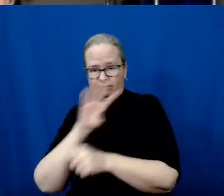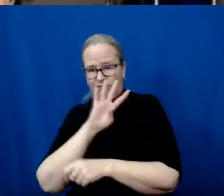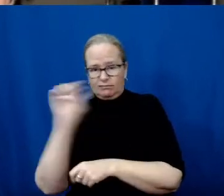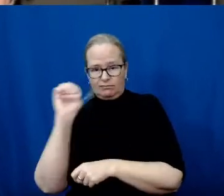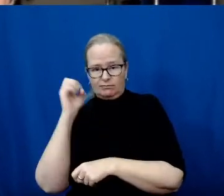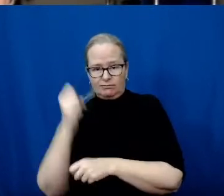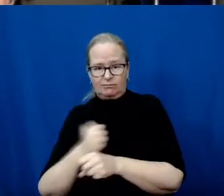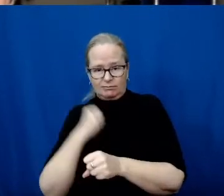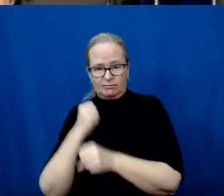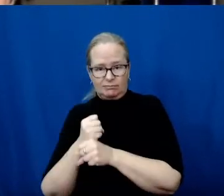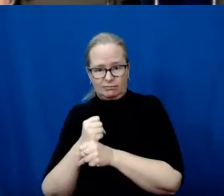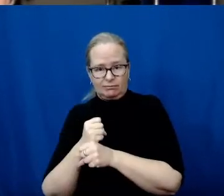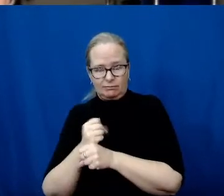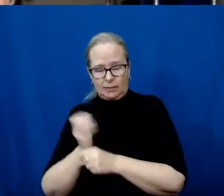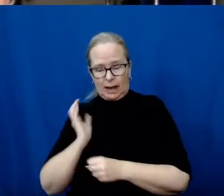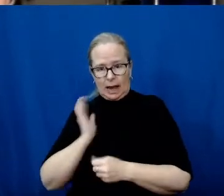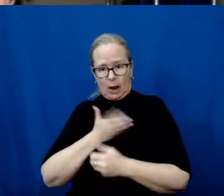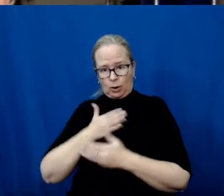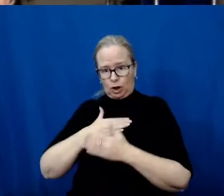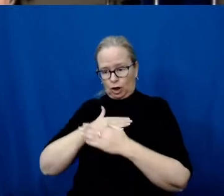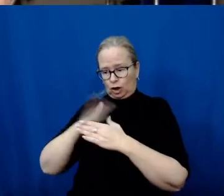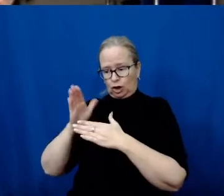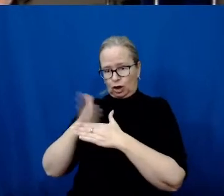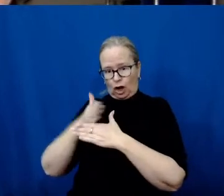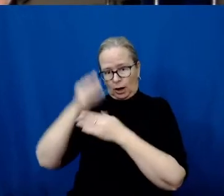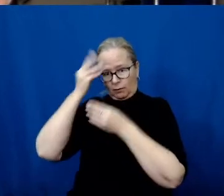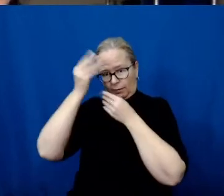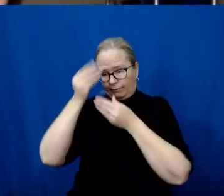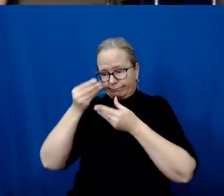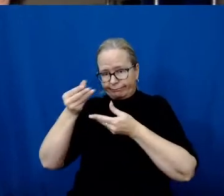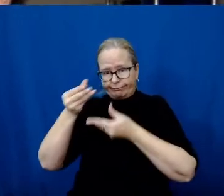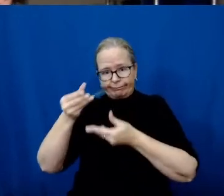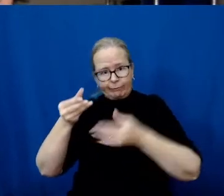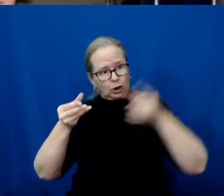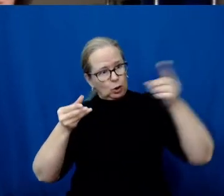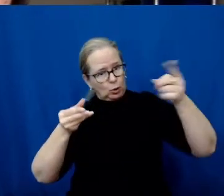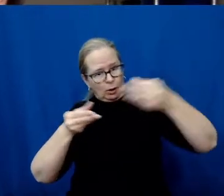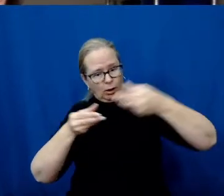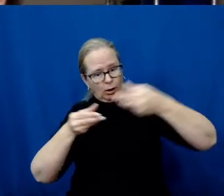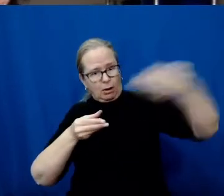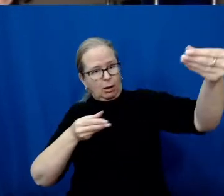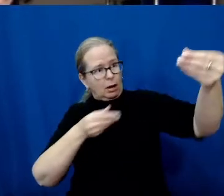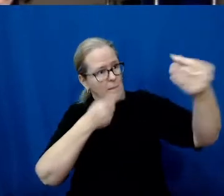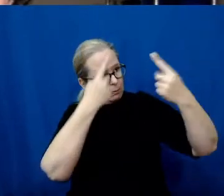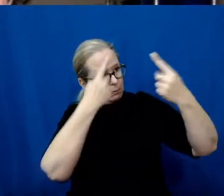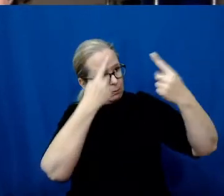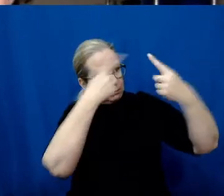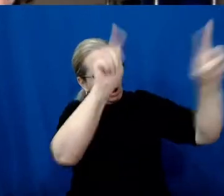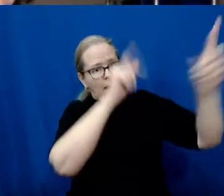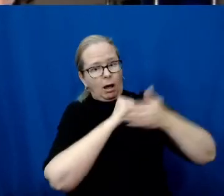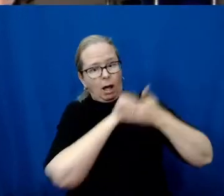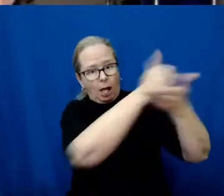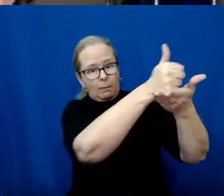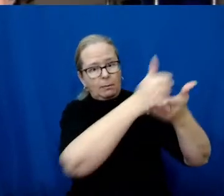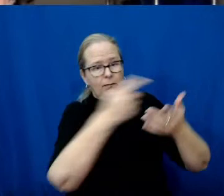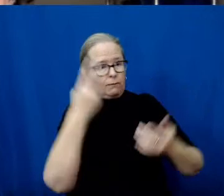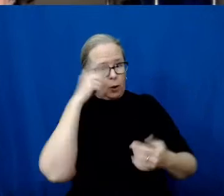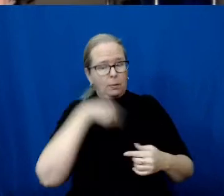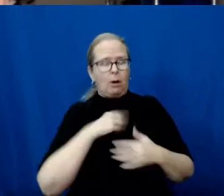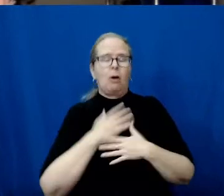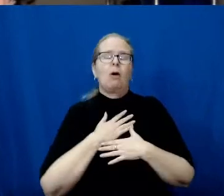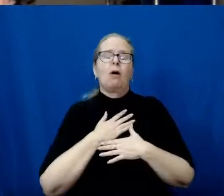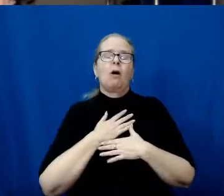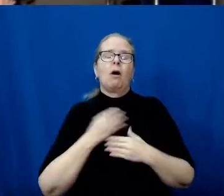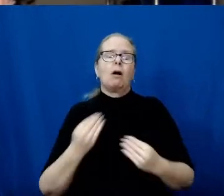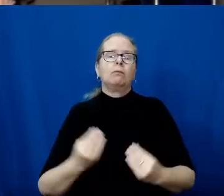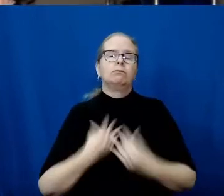and get it to work brings a tear to my eye. It's awesome. And before I continue, Michelle, I was introduced in